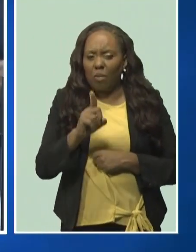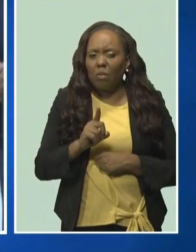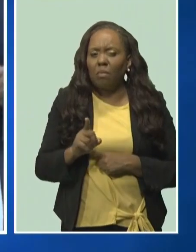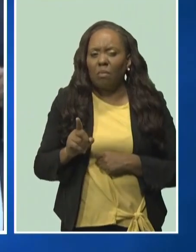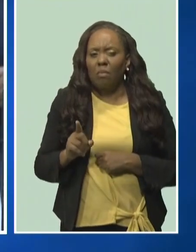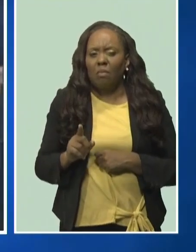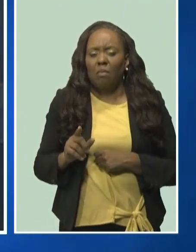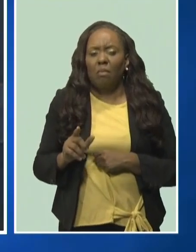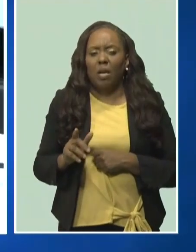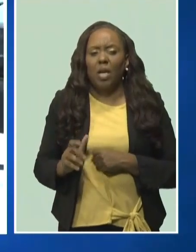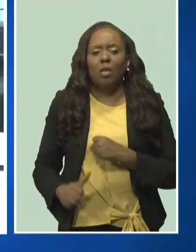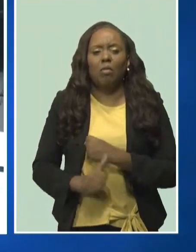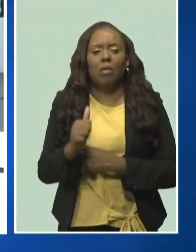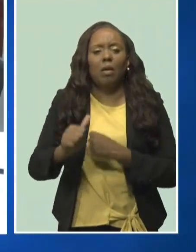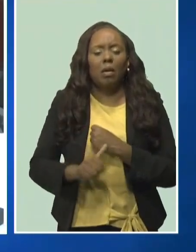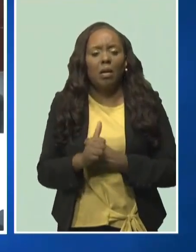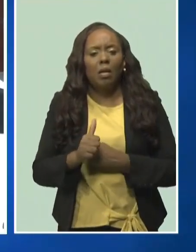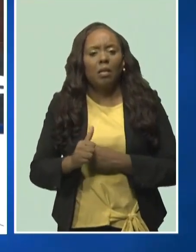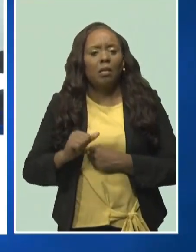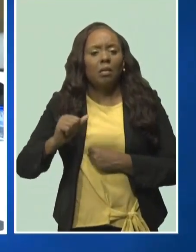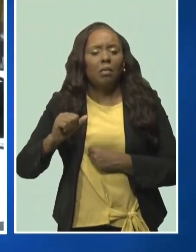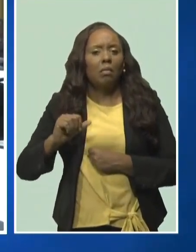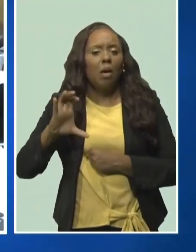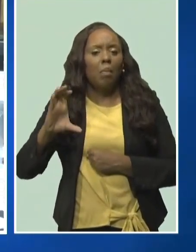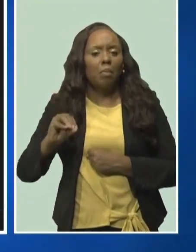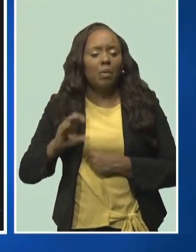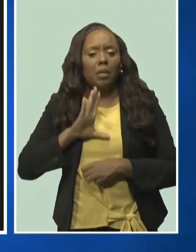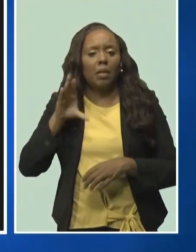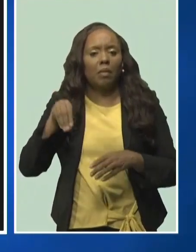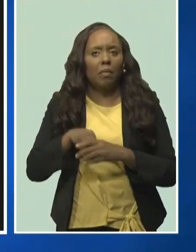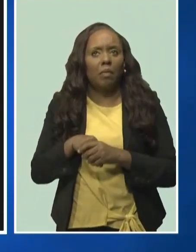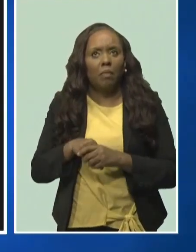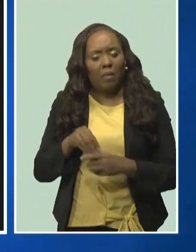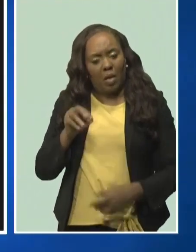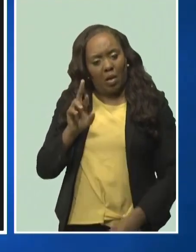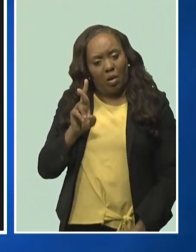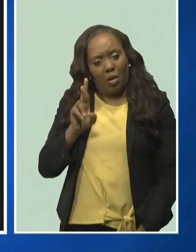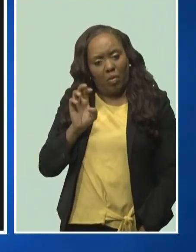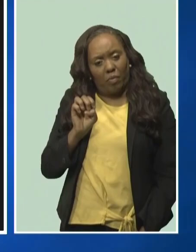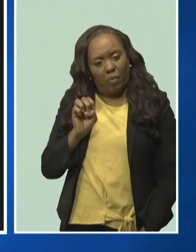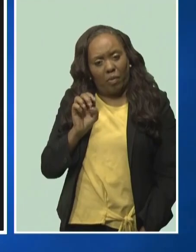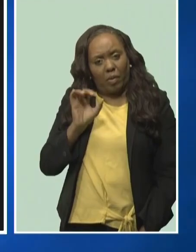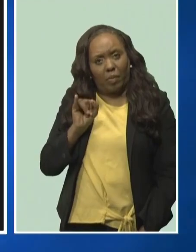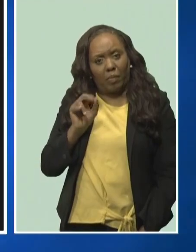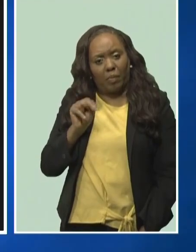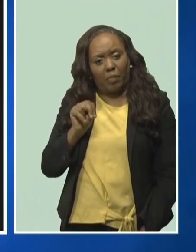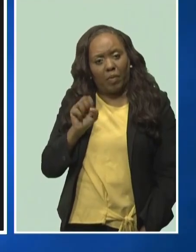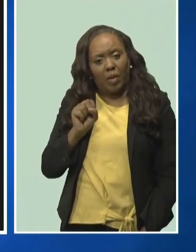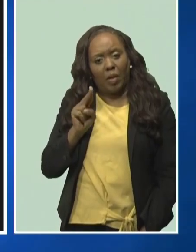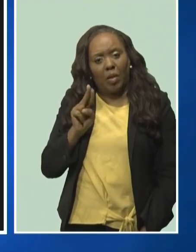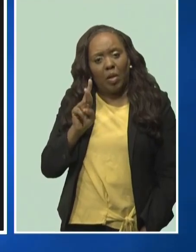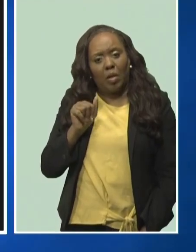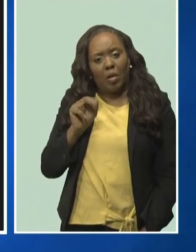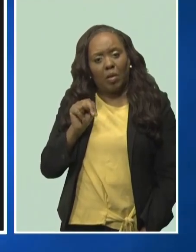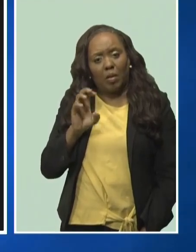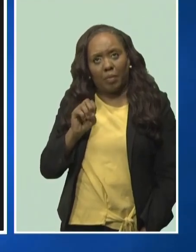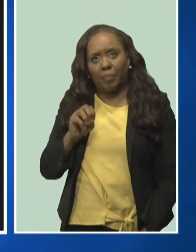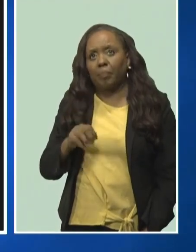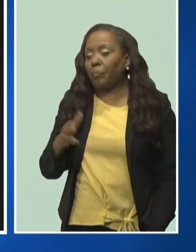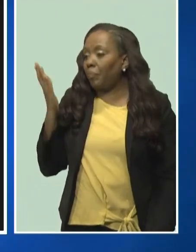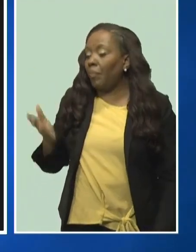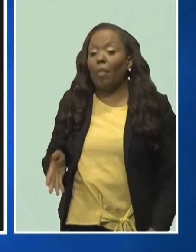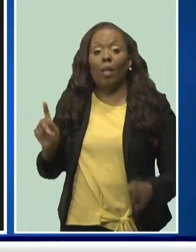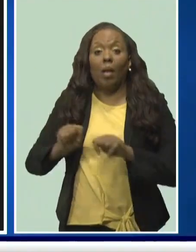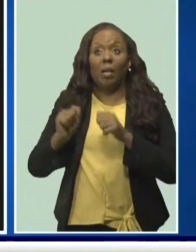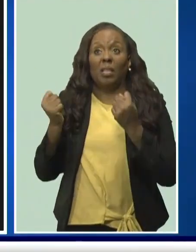like reinsurance. A multi-country team is coming to Barbados in January to meet with all